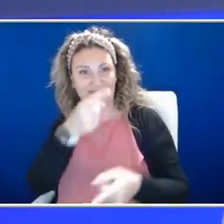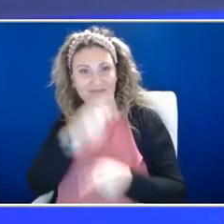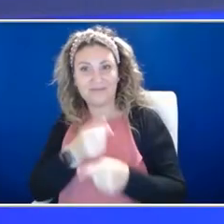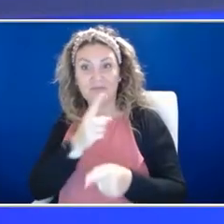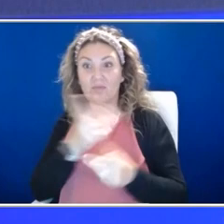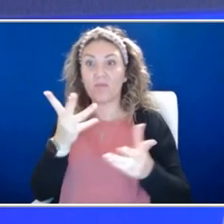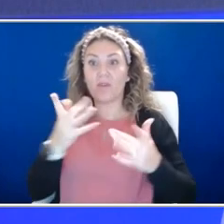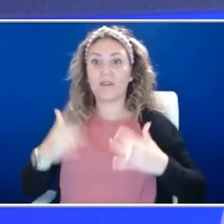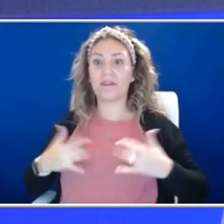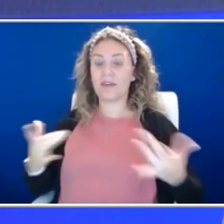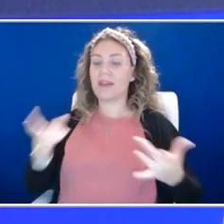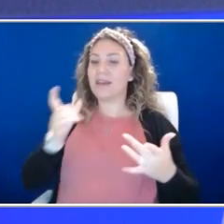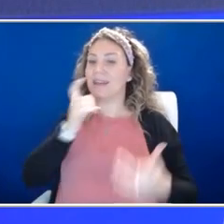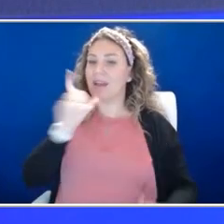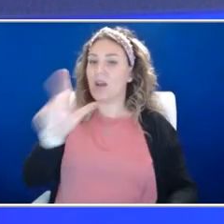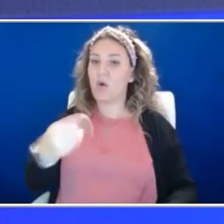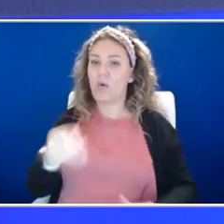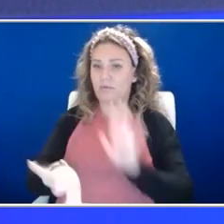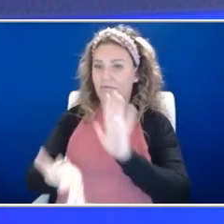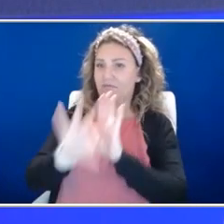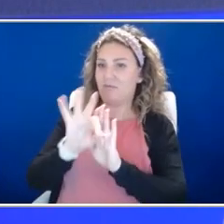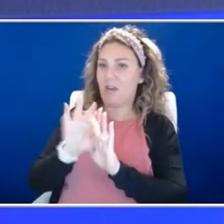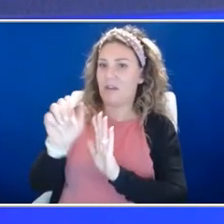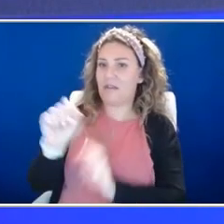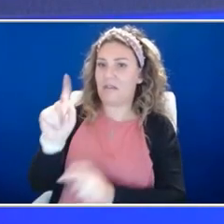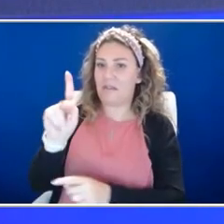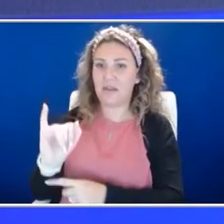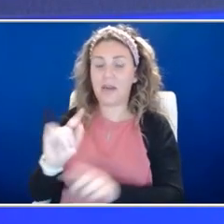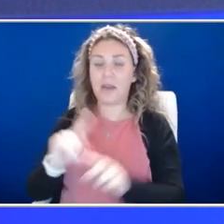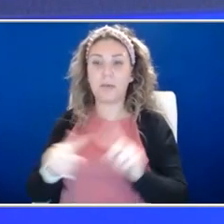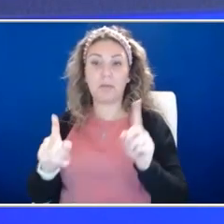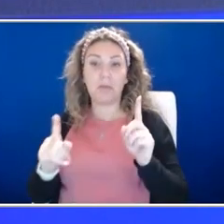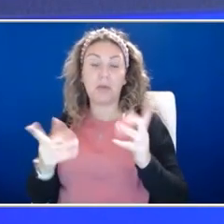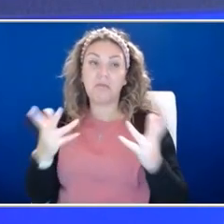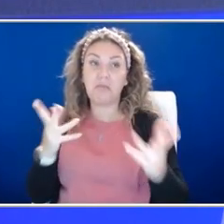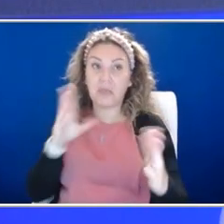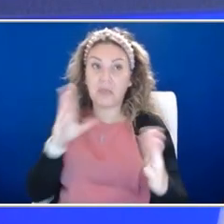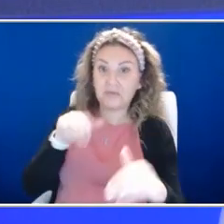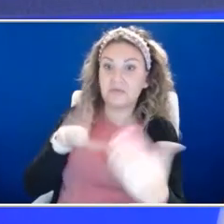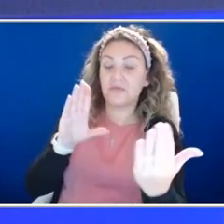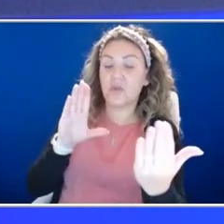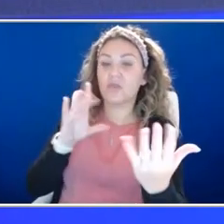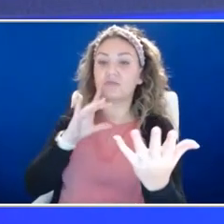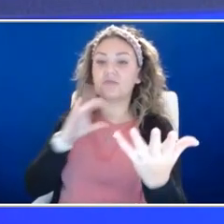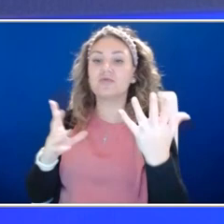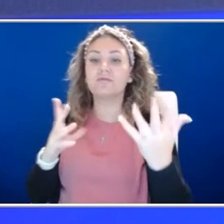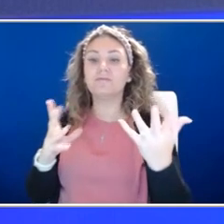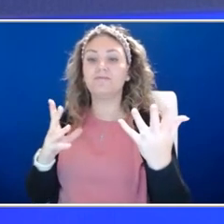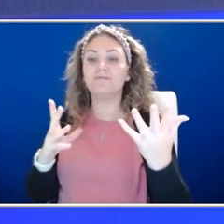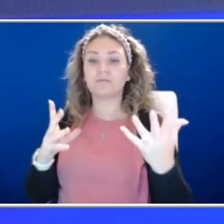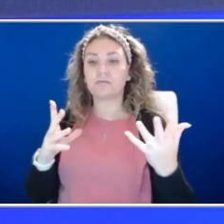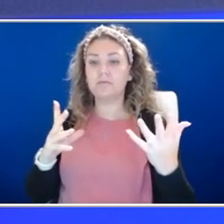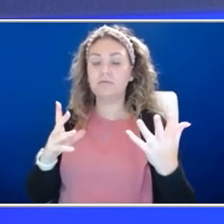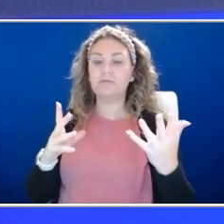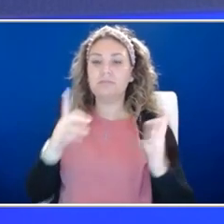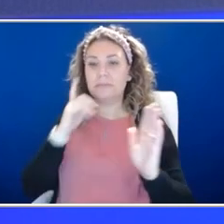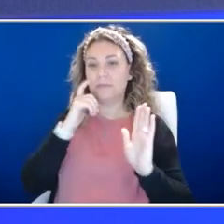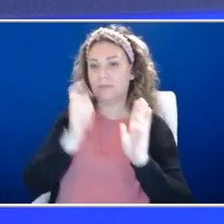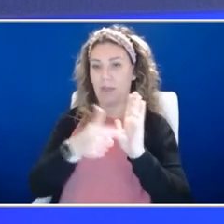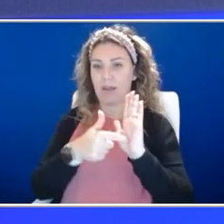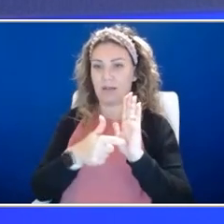not just picking up acute kidney injury, but May's approach allows us to identify within